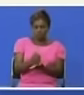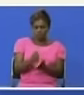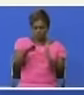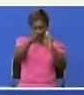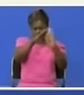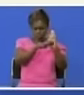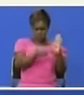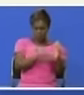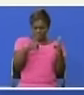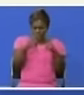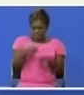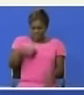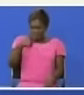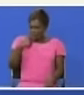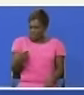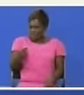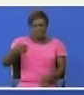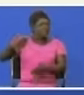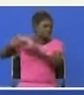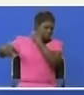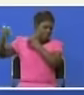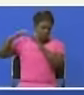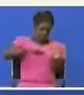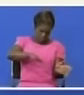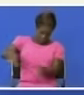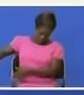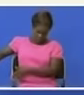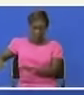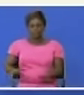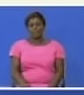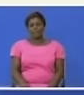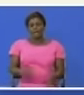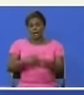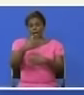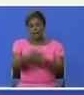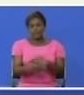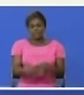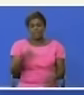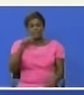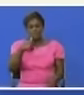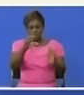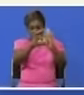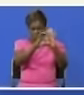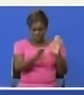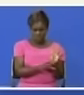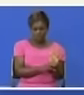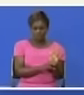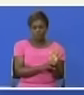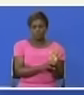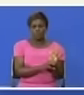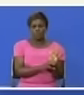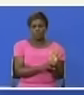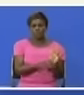programming code. But let me say this: that was then. That was then. After the new constitution and